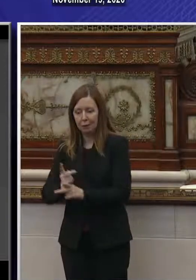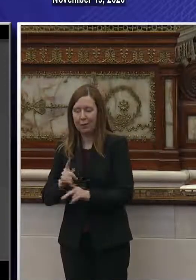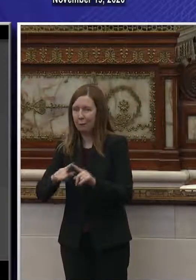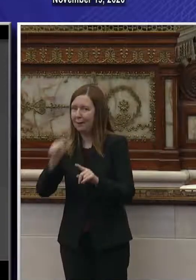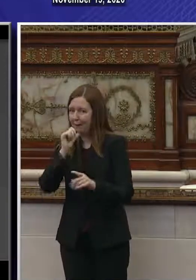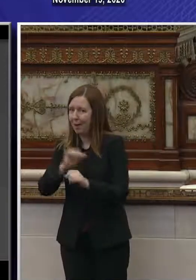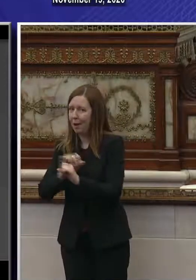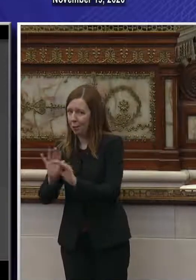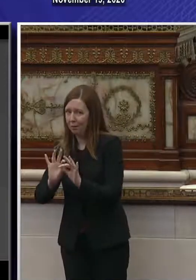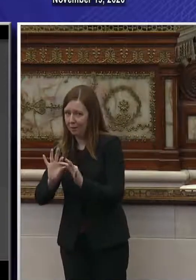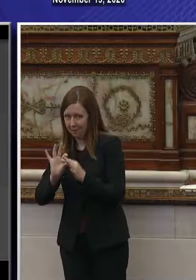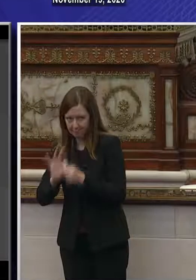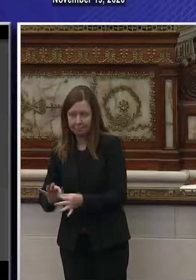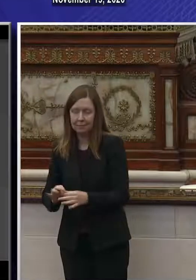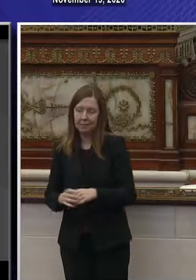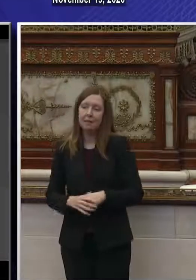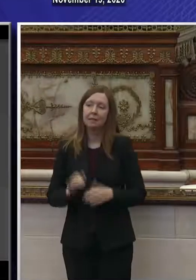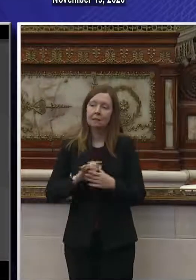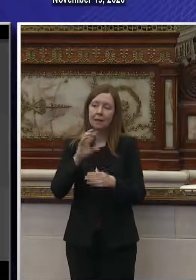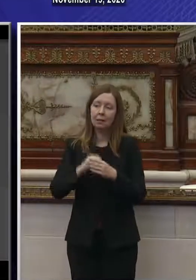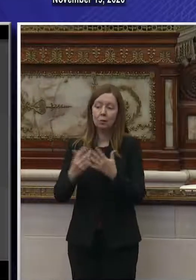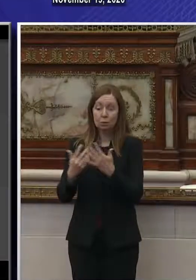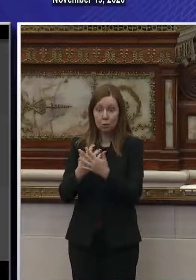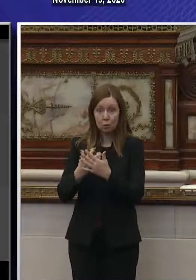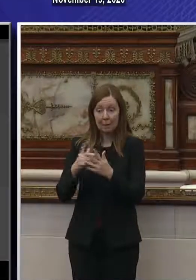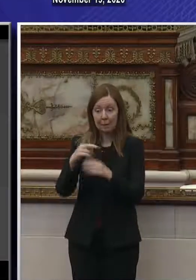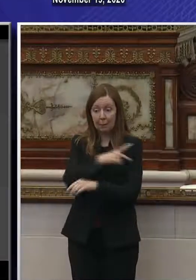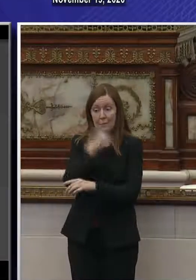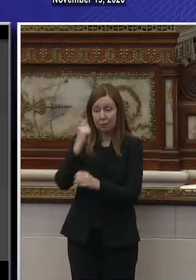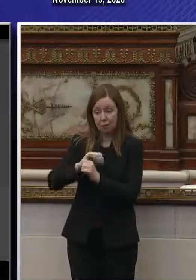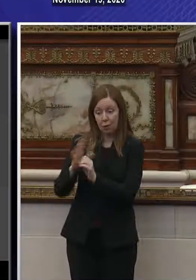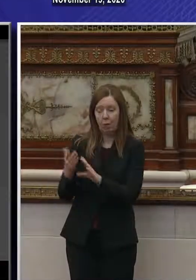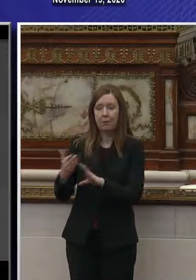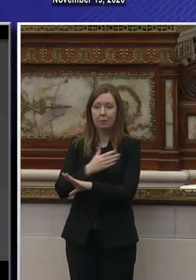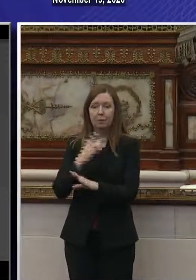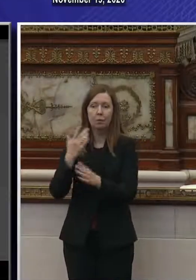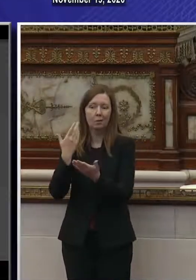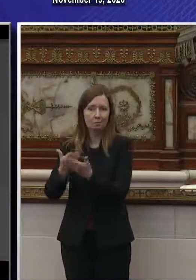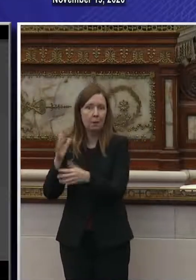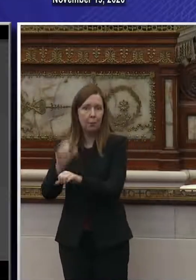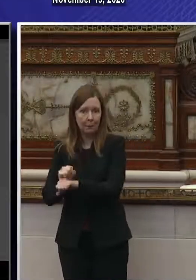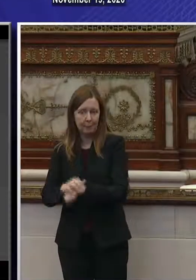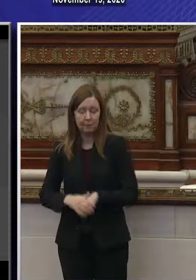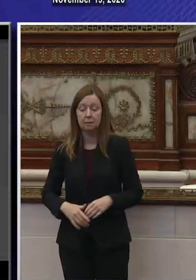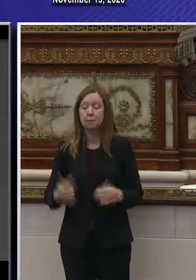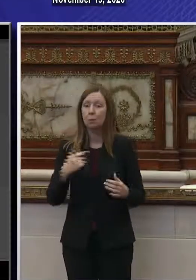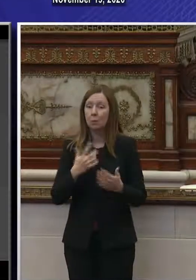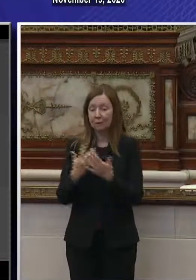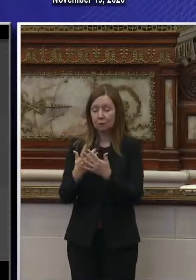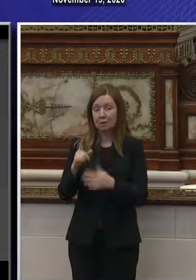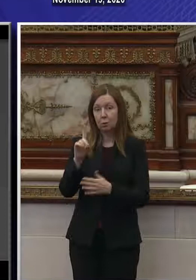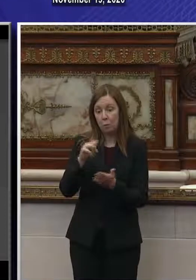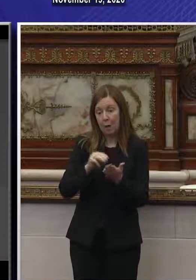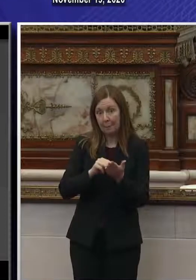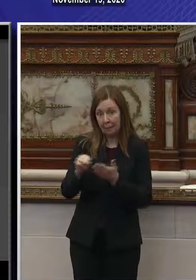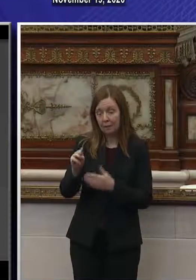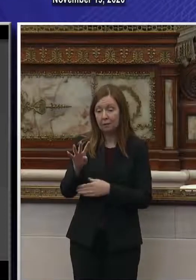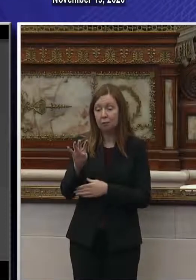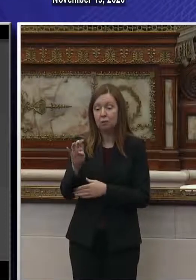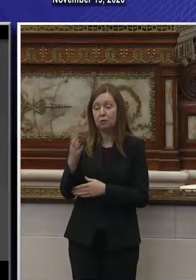unrelated to COVID-19. This includes screening patients for COVID before appointments. To date, we have screened